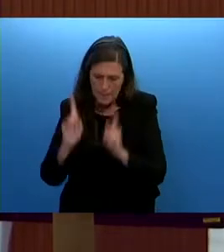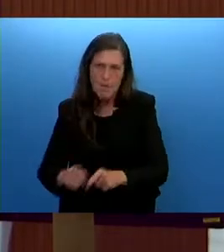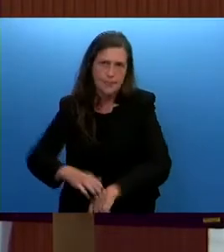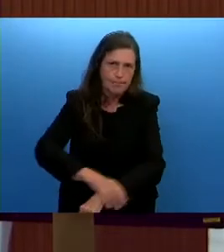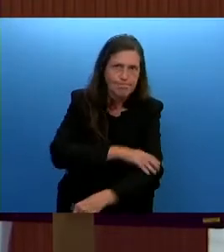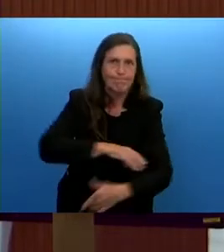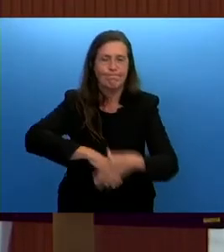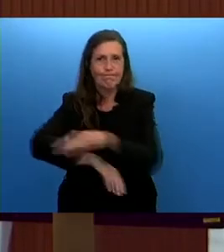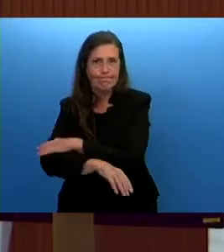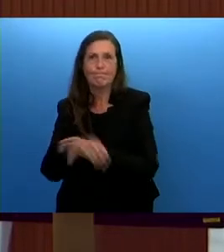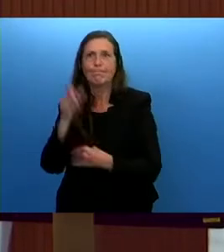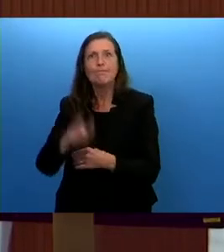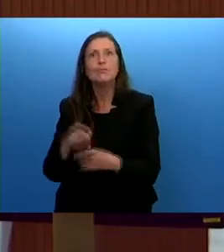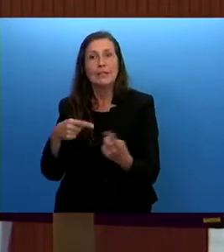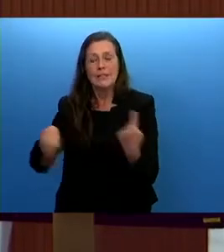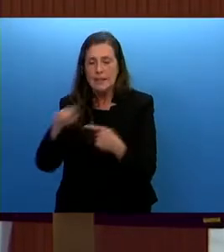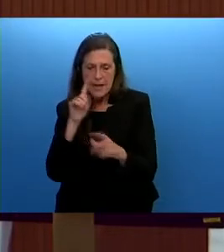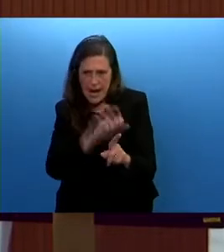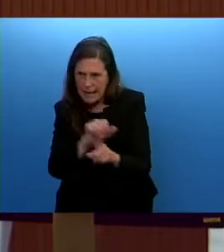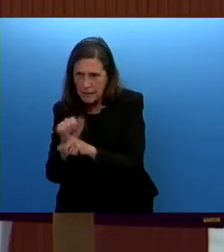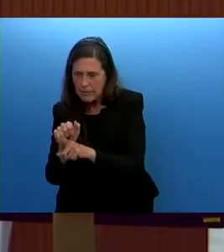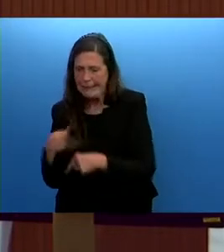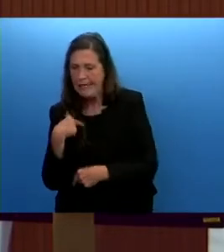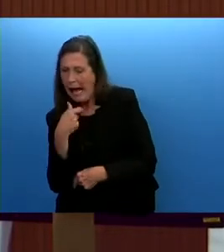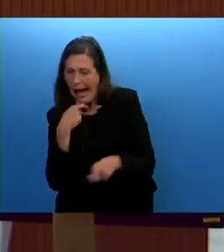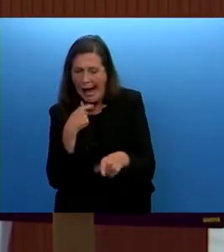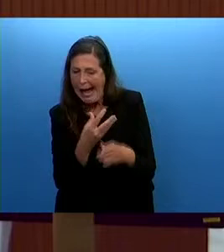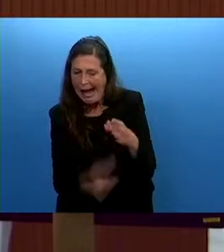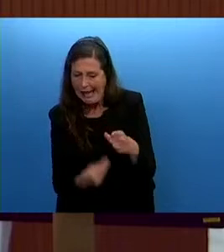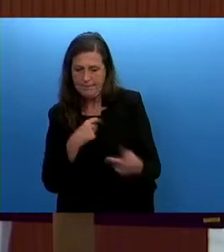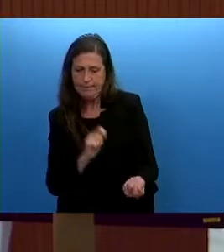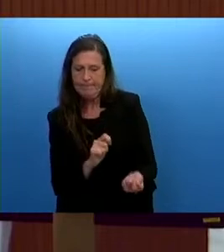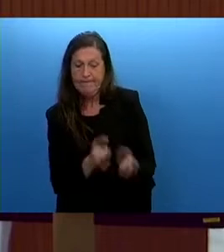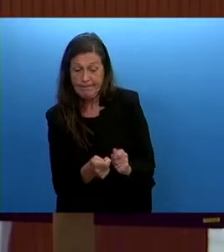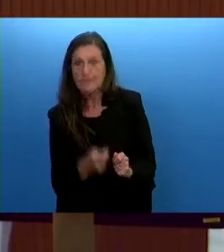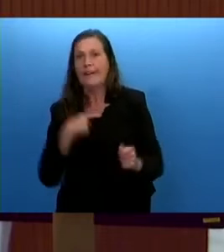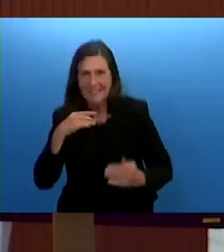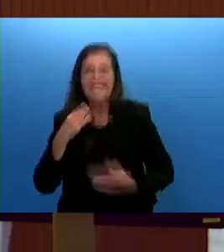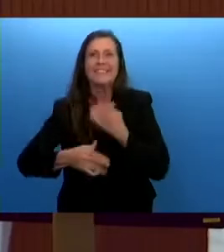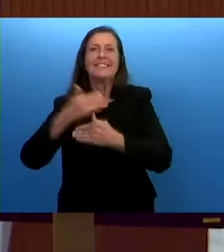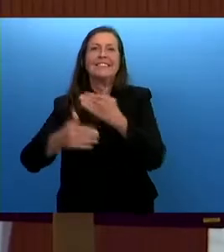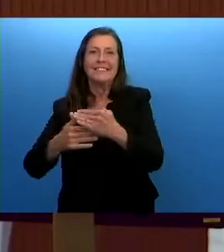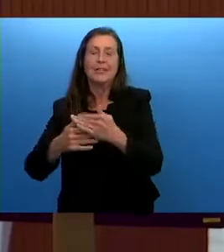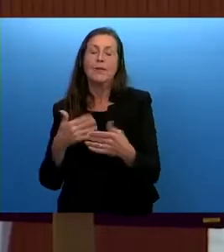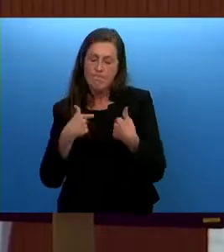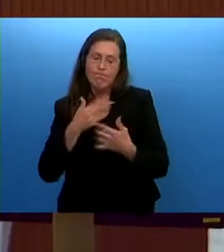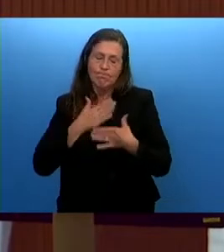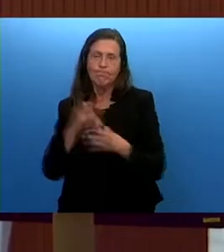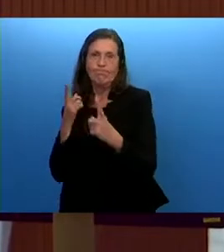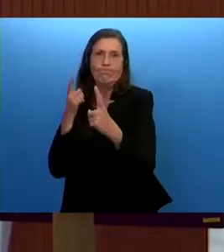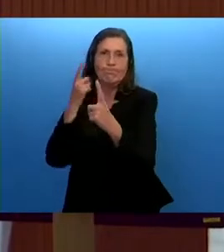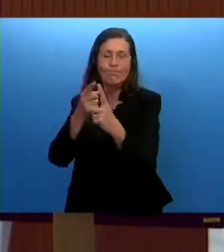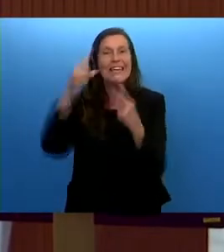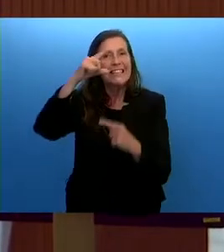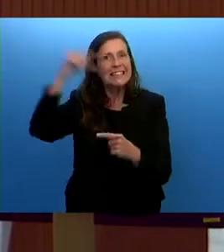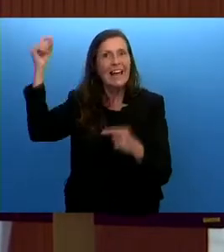Sendai Framework, to identify the corrections in order to accelerate efforts to achieve the goal and the targets of the Sendai